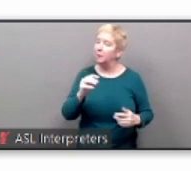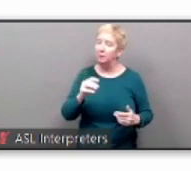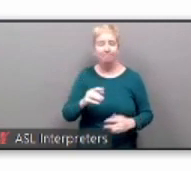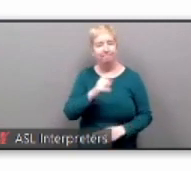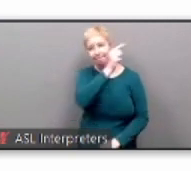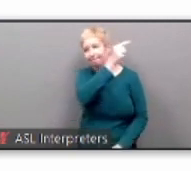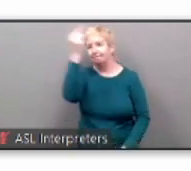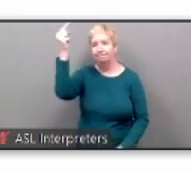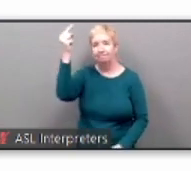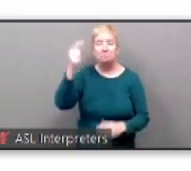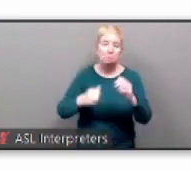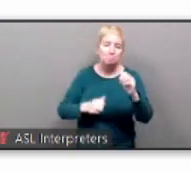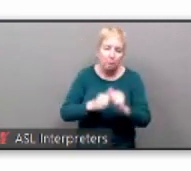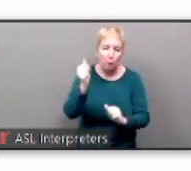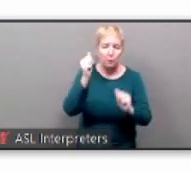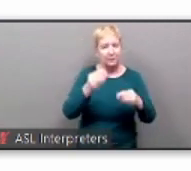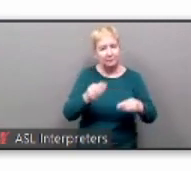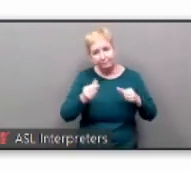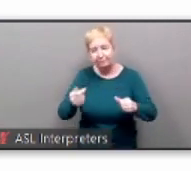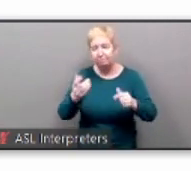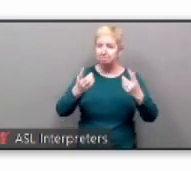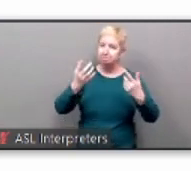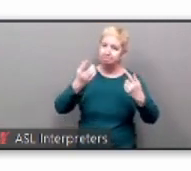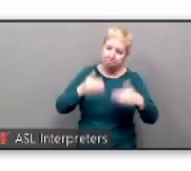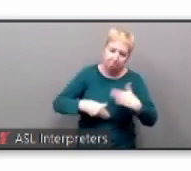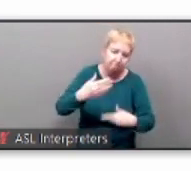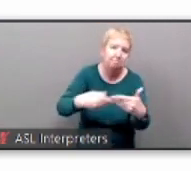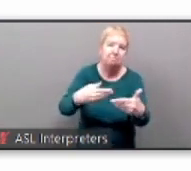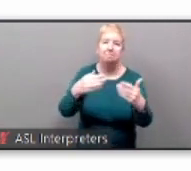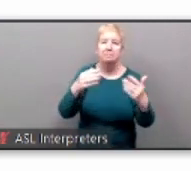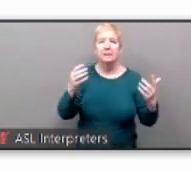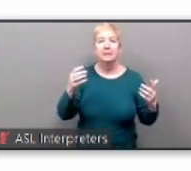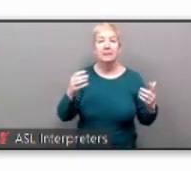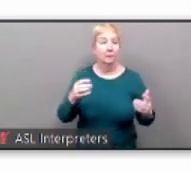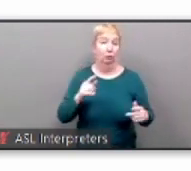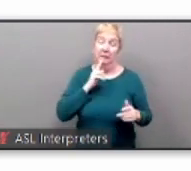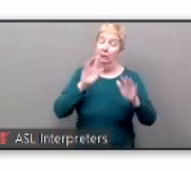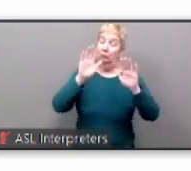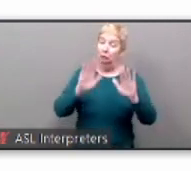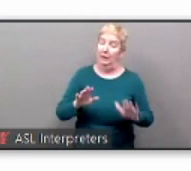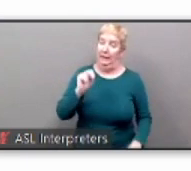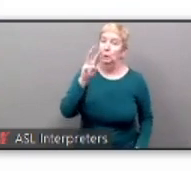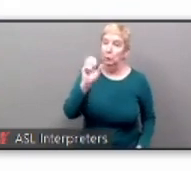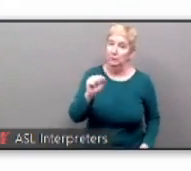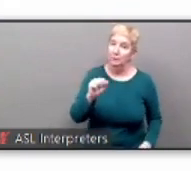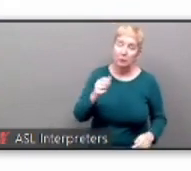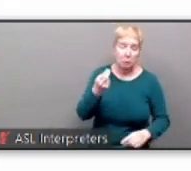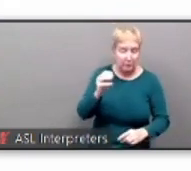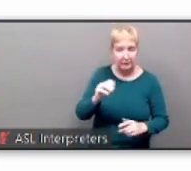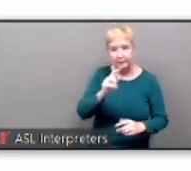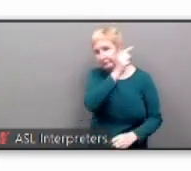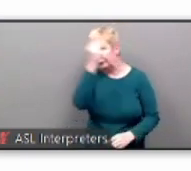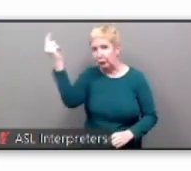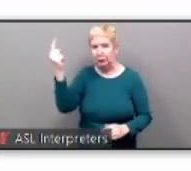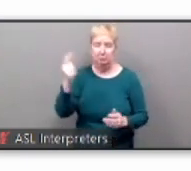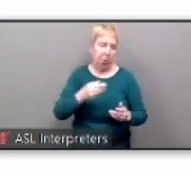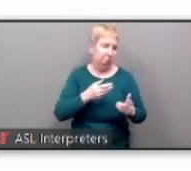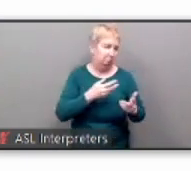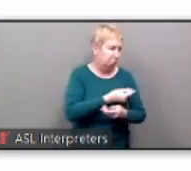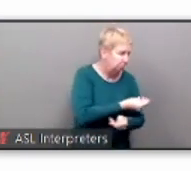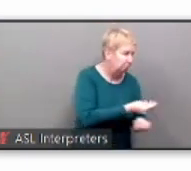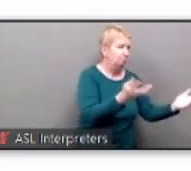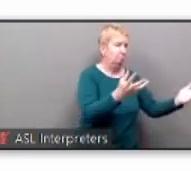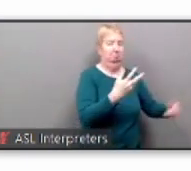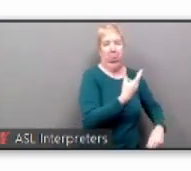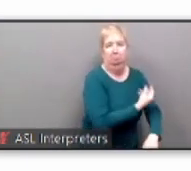as being the most efficient vaccine distributor. So great news. Next slide, please. So as far as